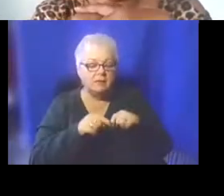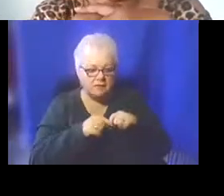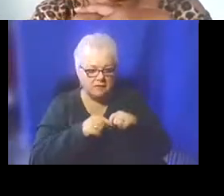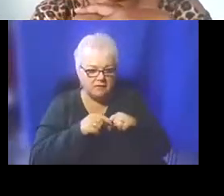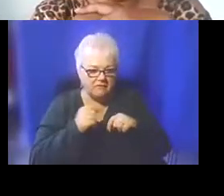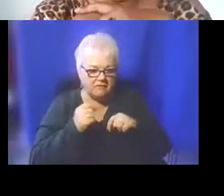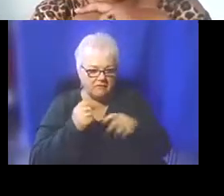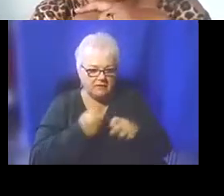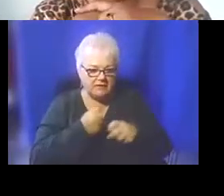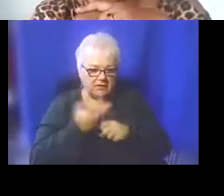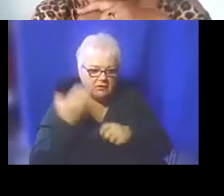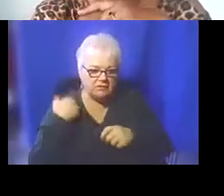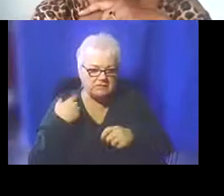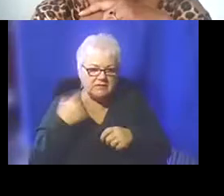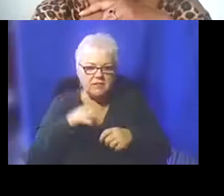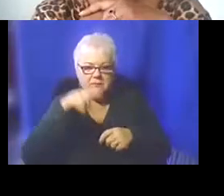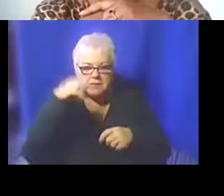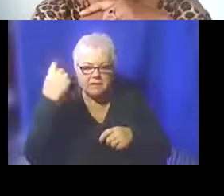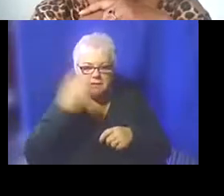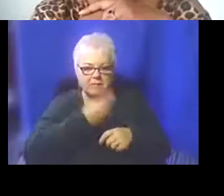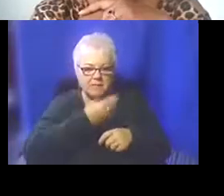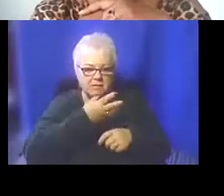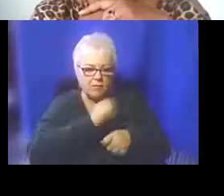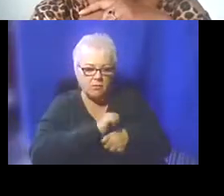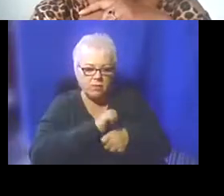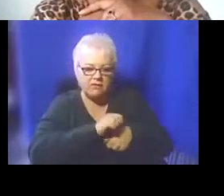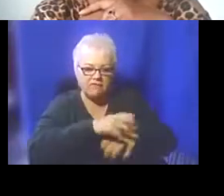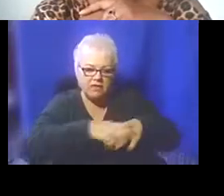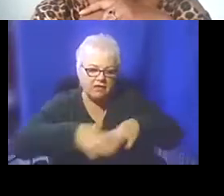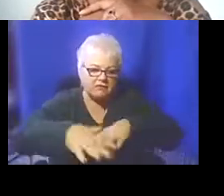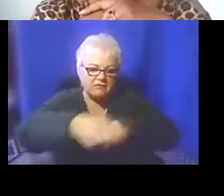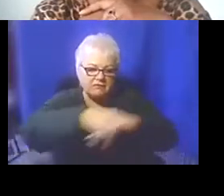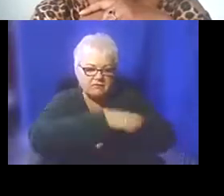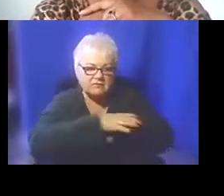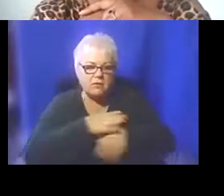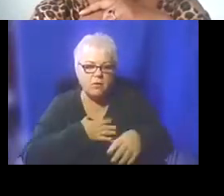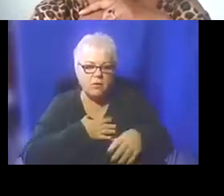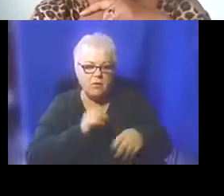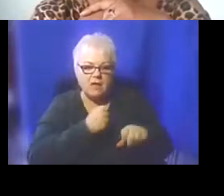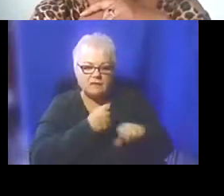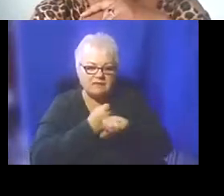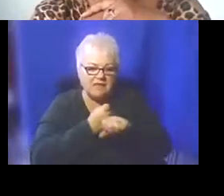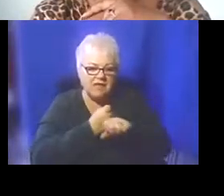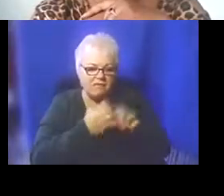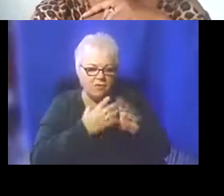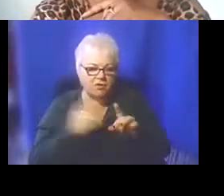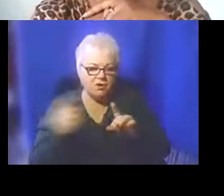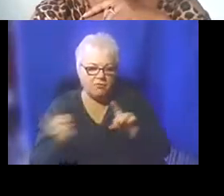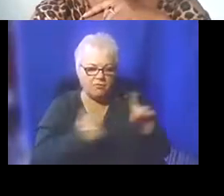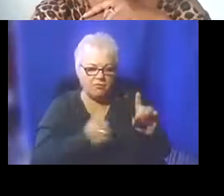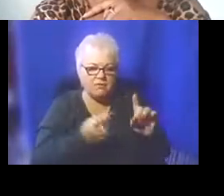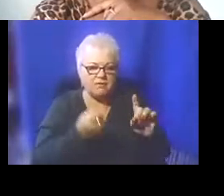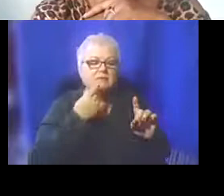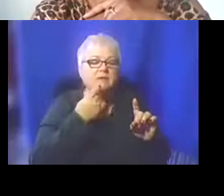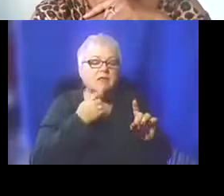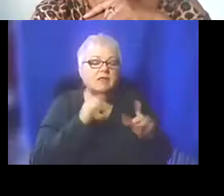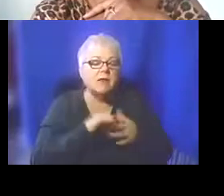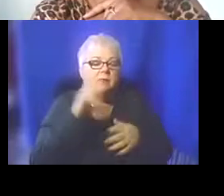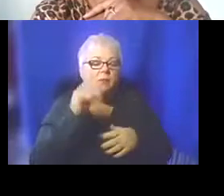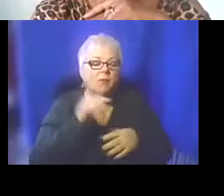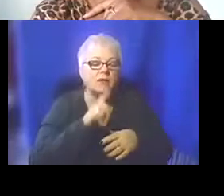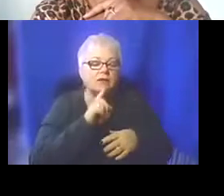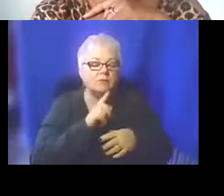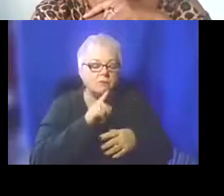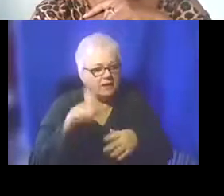years. And let's say this black mother is working in the fields and a white slave owner comes through and says, wow, that boy is really